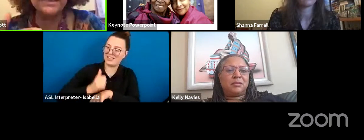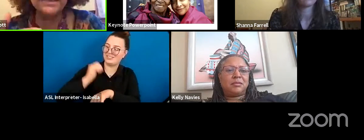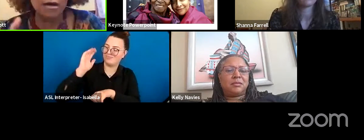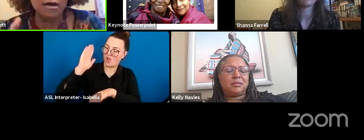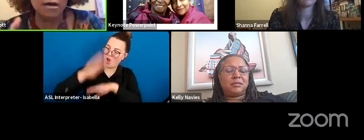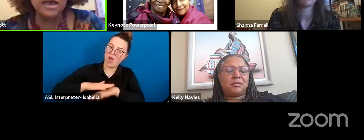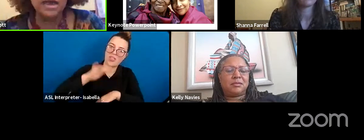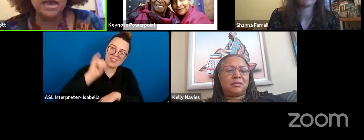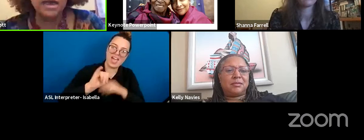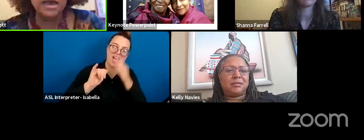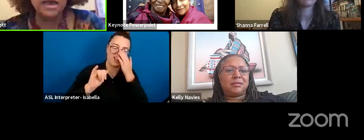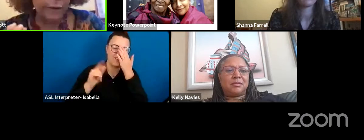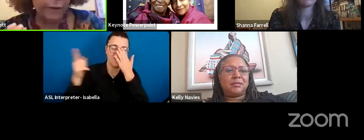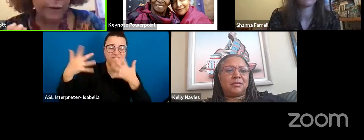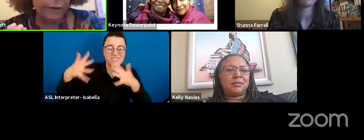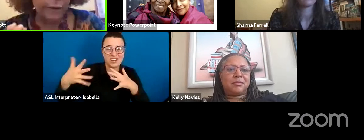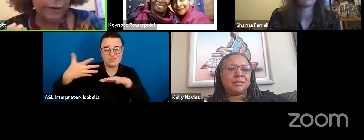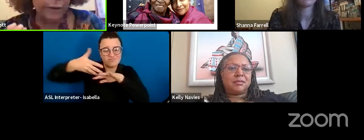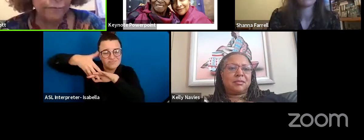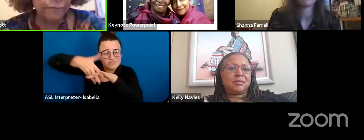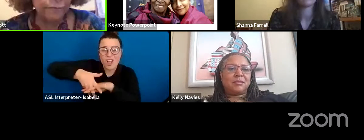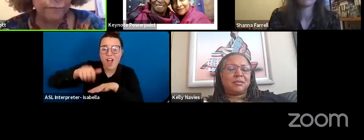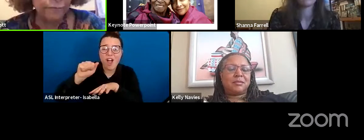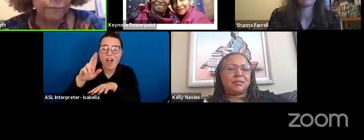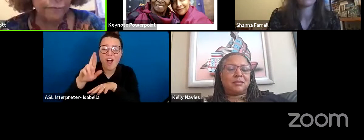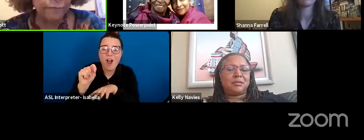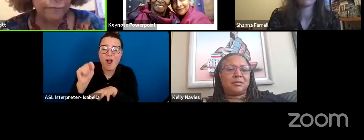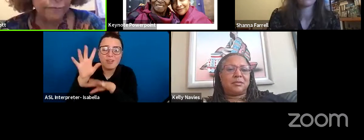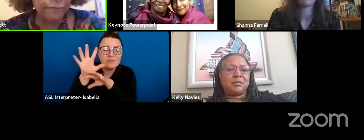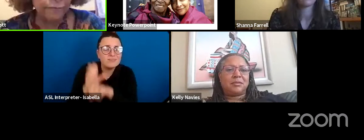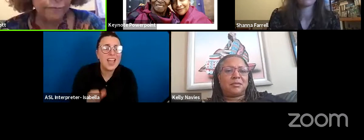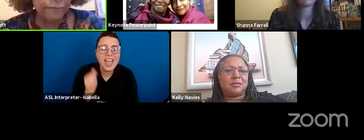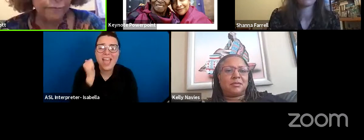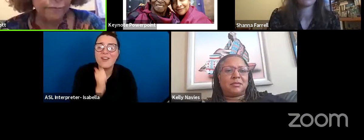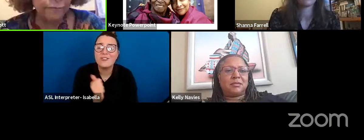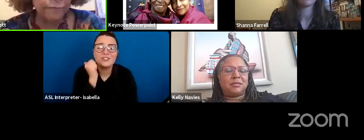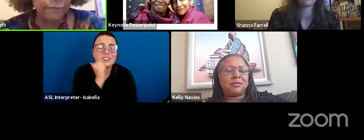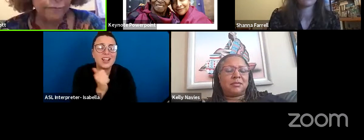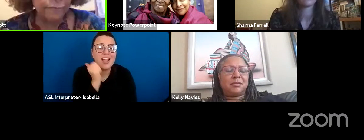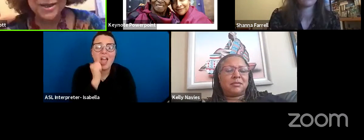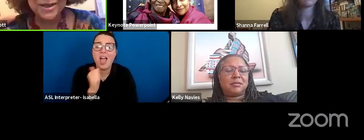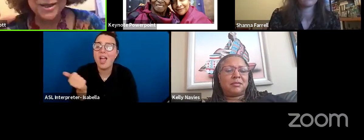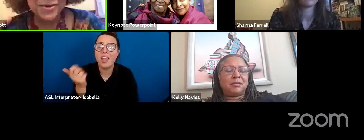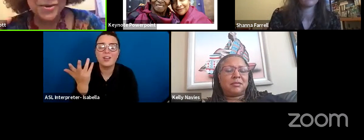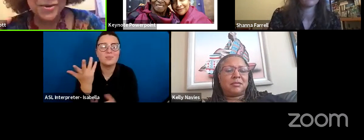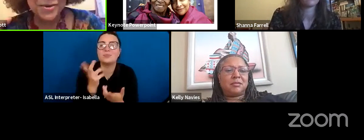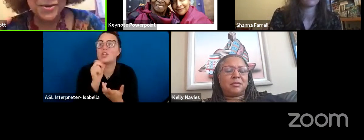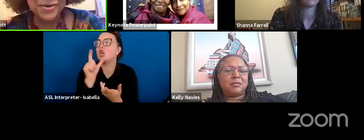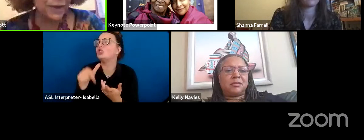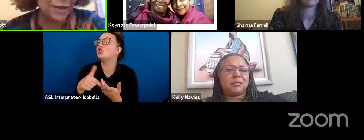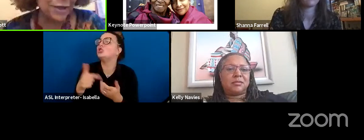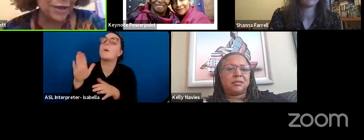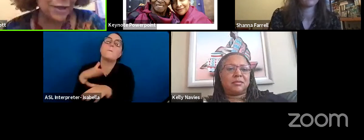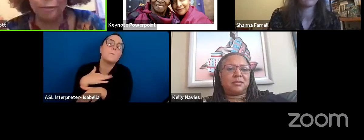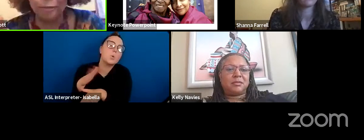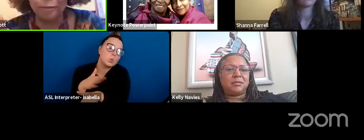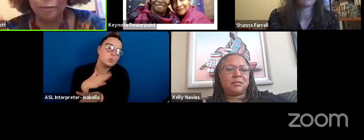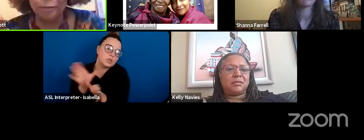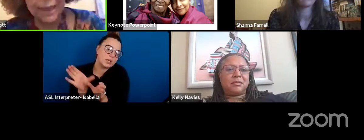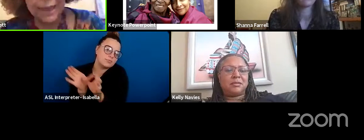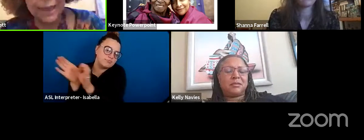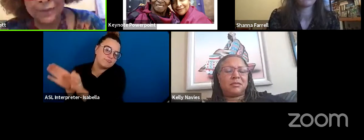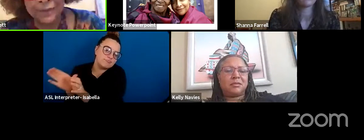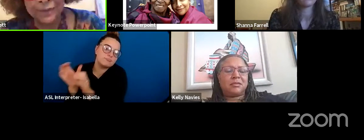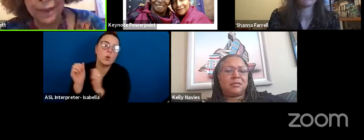have integrated art within their everyday life, not just the, you know, music with the